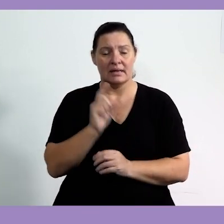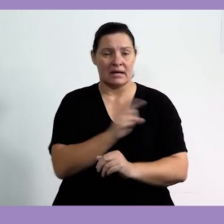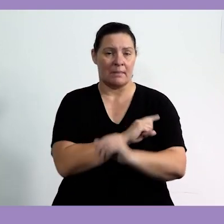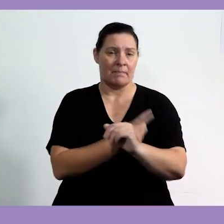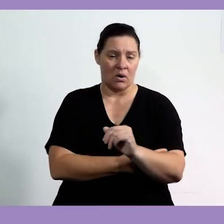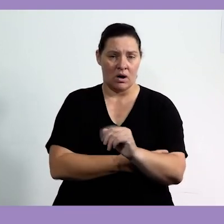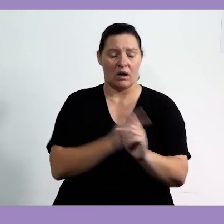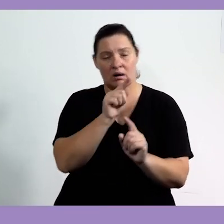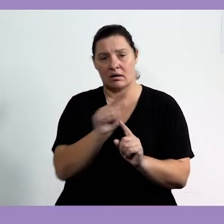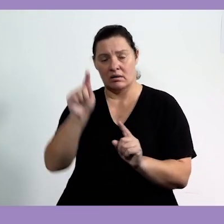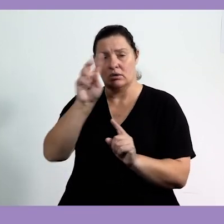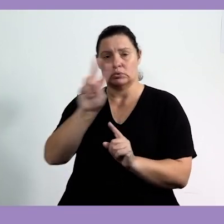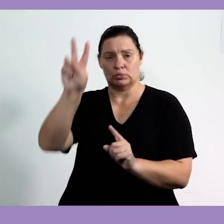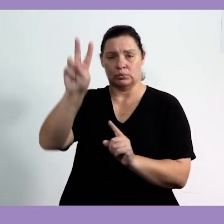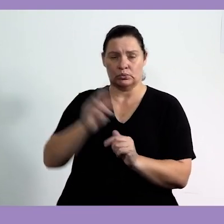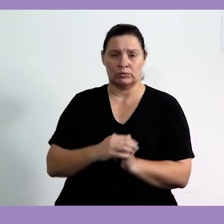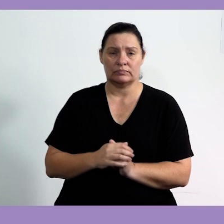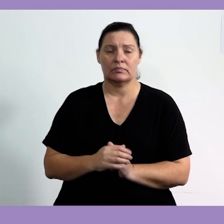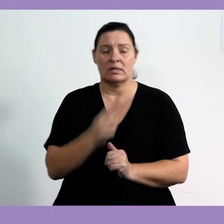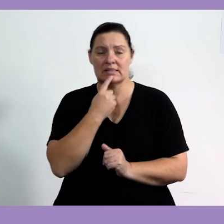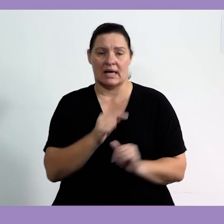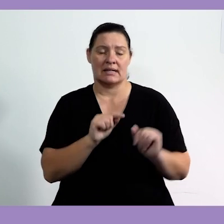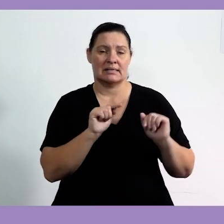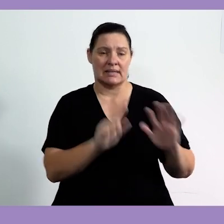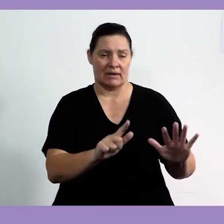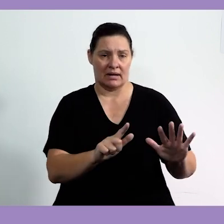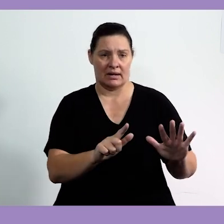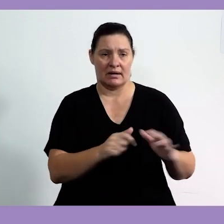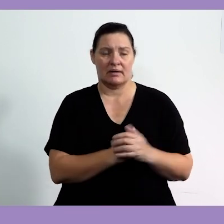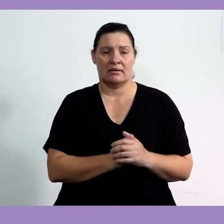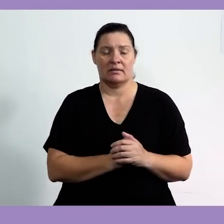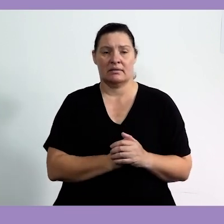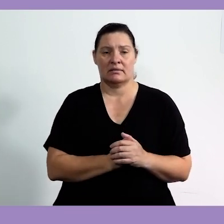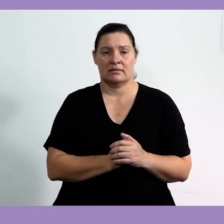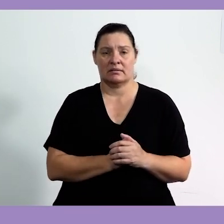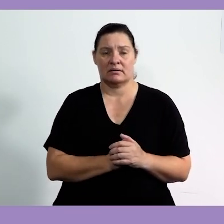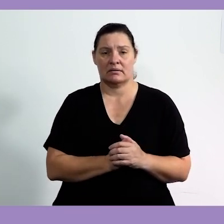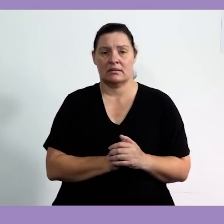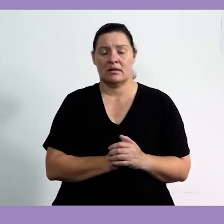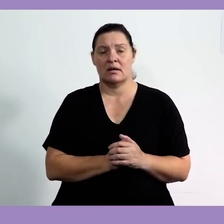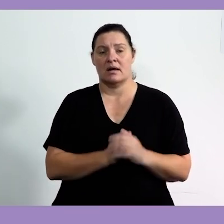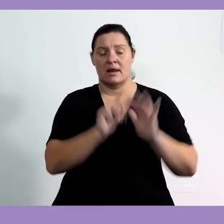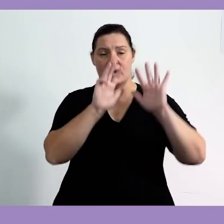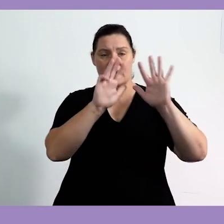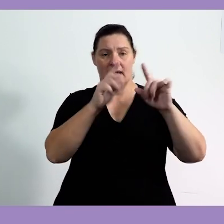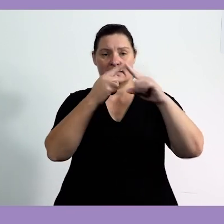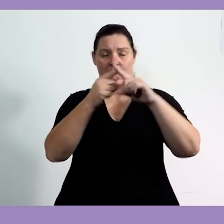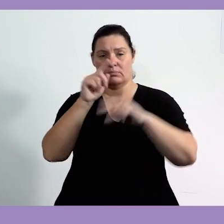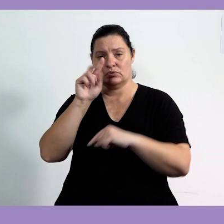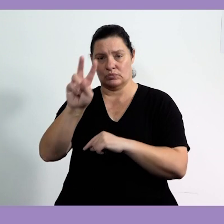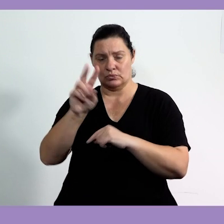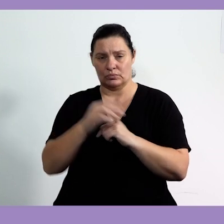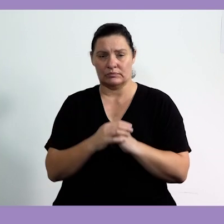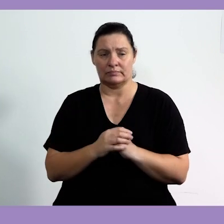that power is raised to the exponent 2. So we are going to say 7, and we are going to multiply the